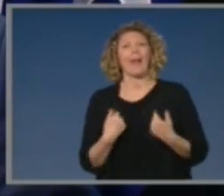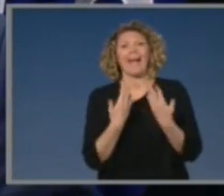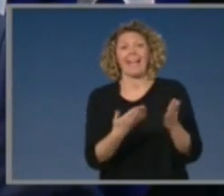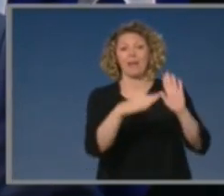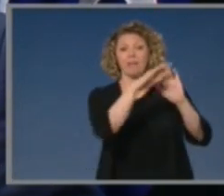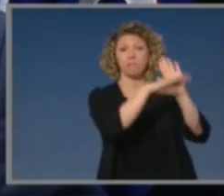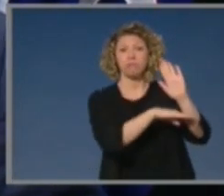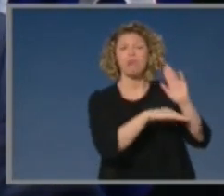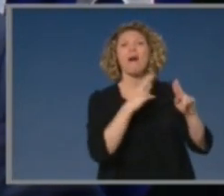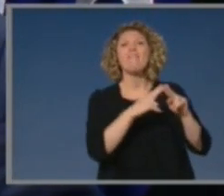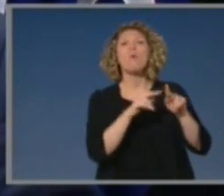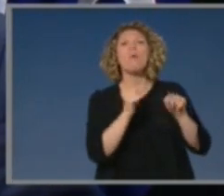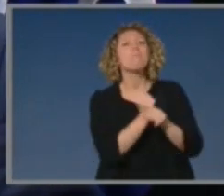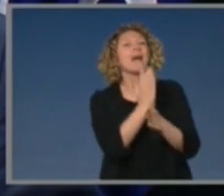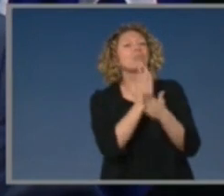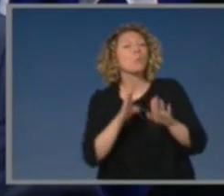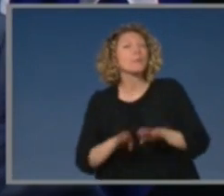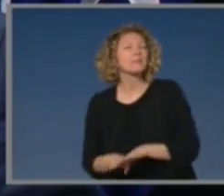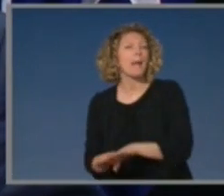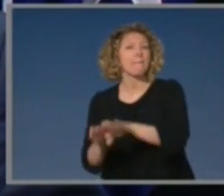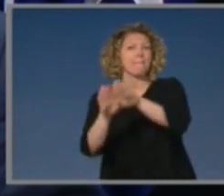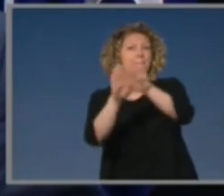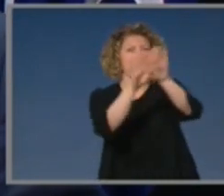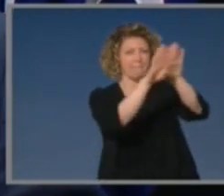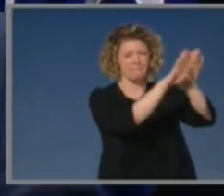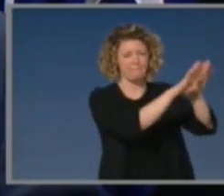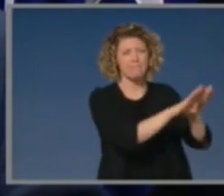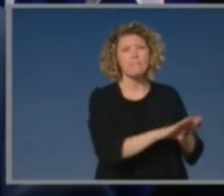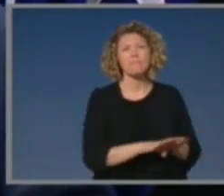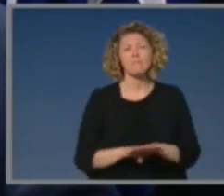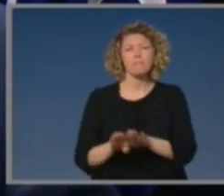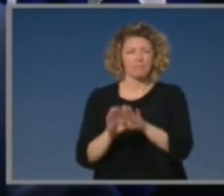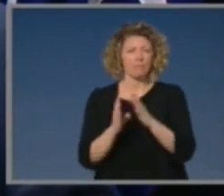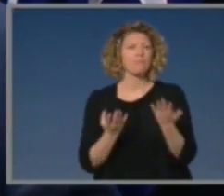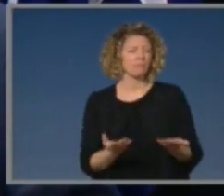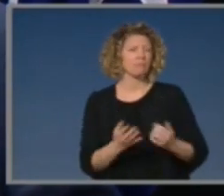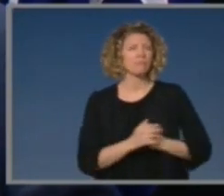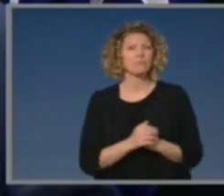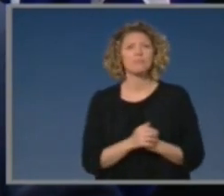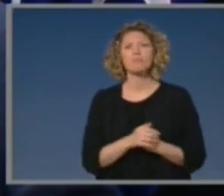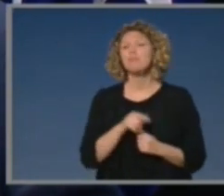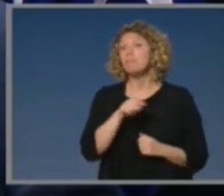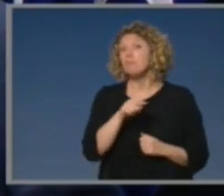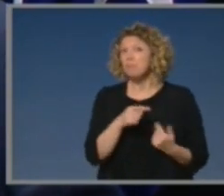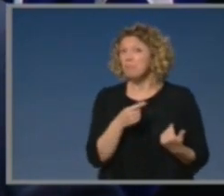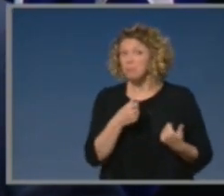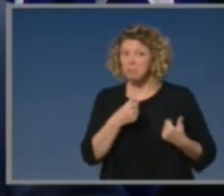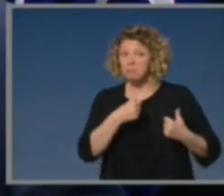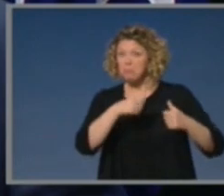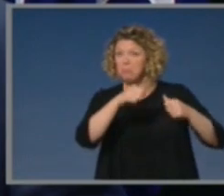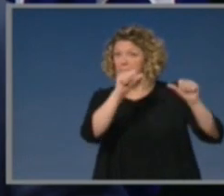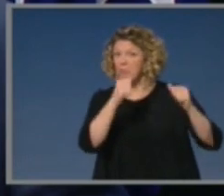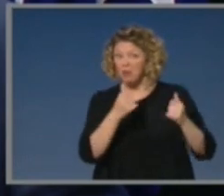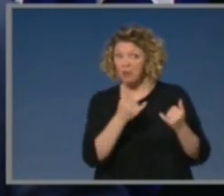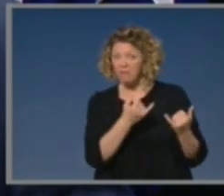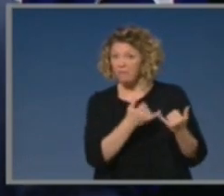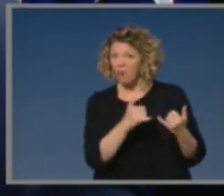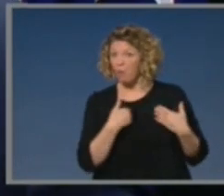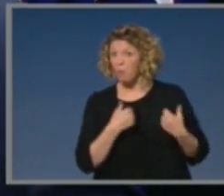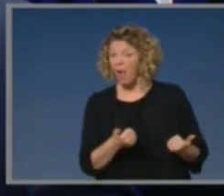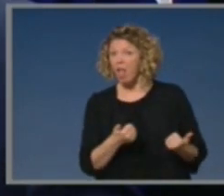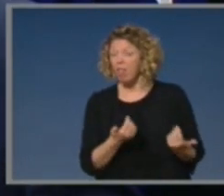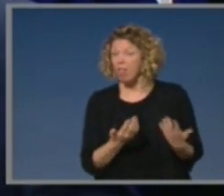territory jurisdictions as possible. And it has been one of the more effective tools that we've had. When we compare